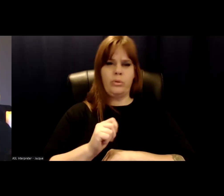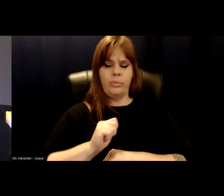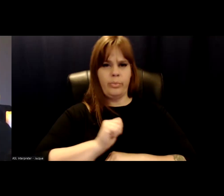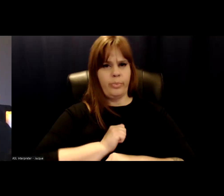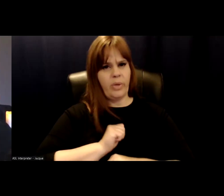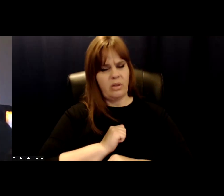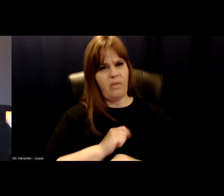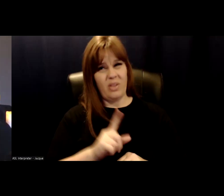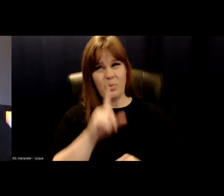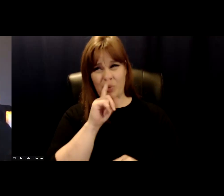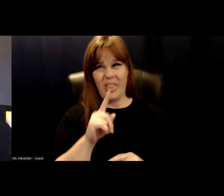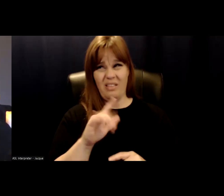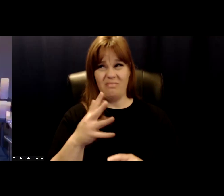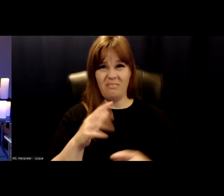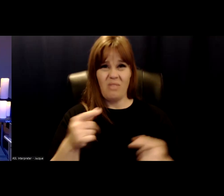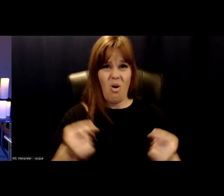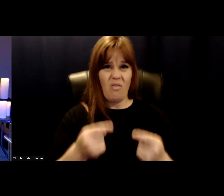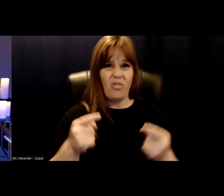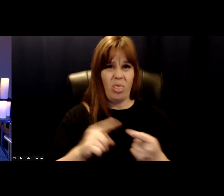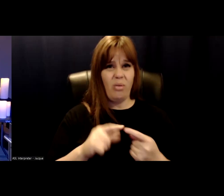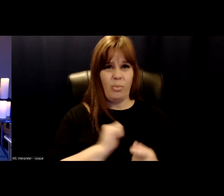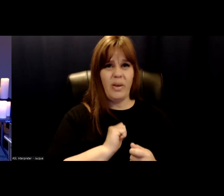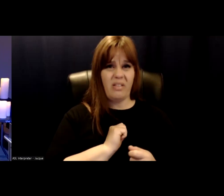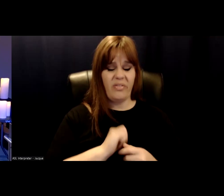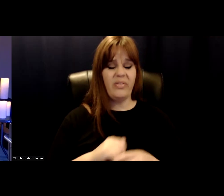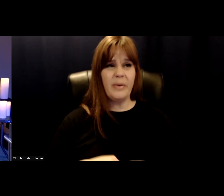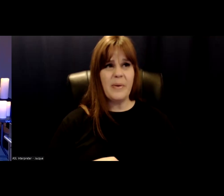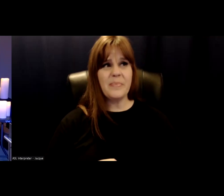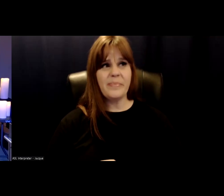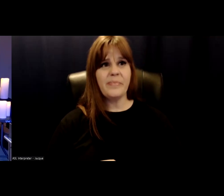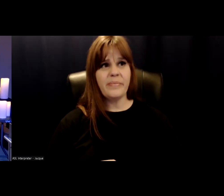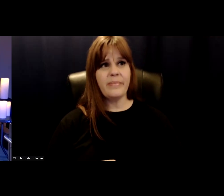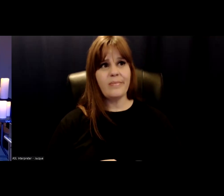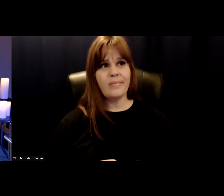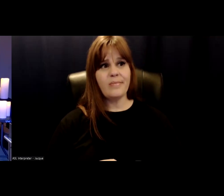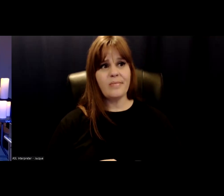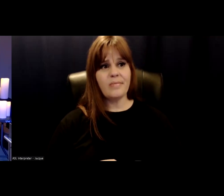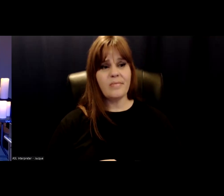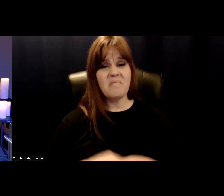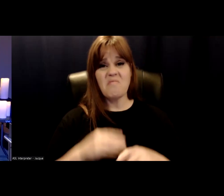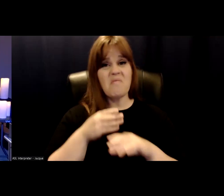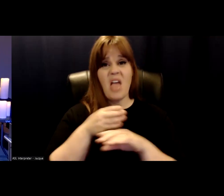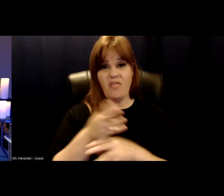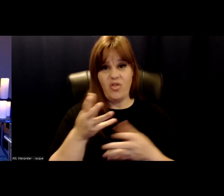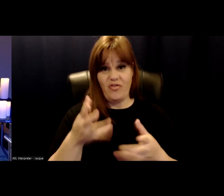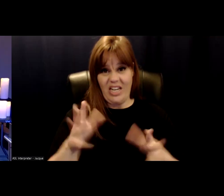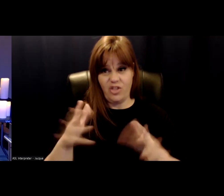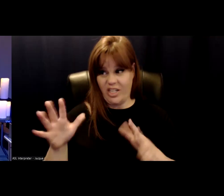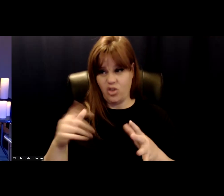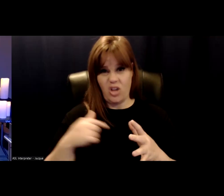really kind of harmful to myself. And afterwards, I crashed hard. I didn't have